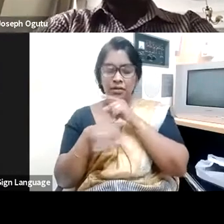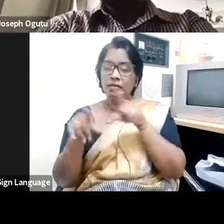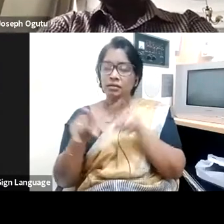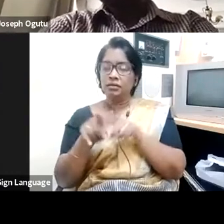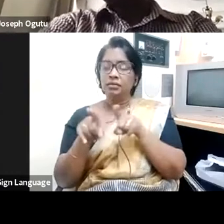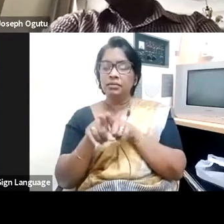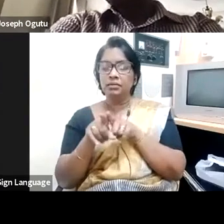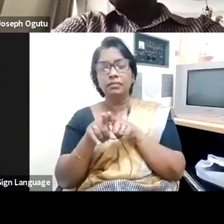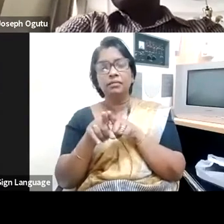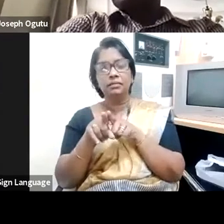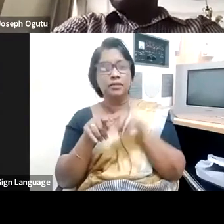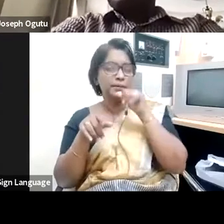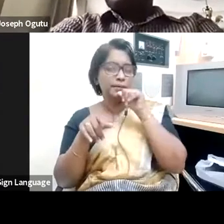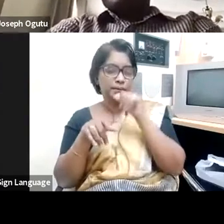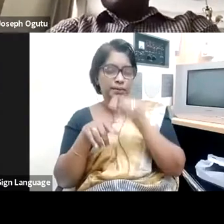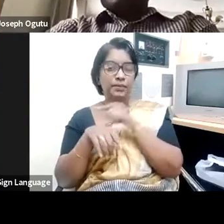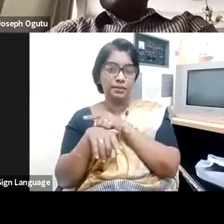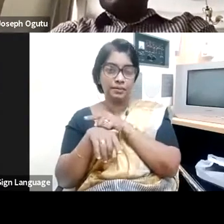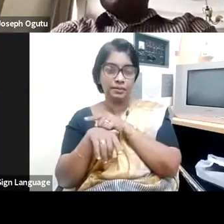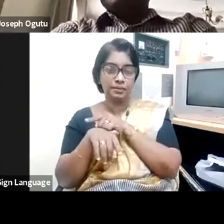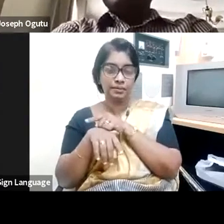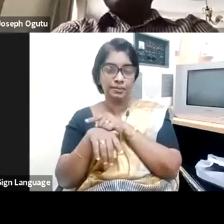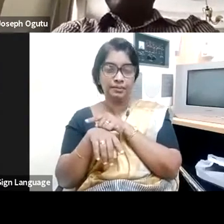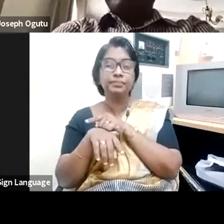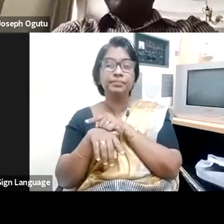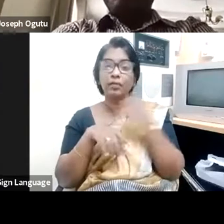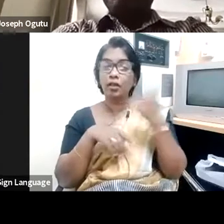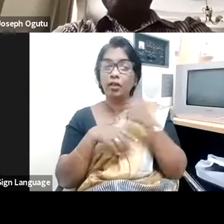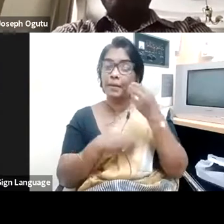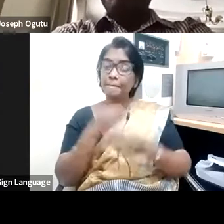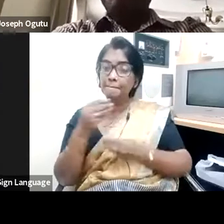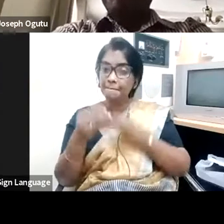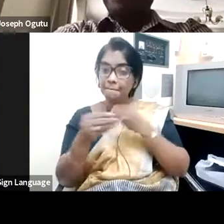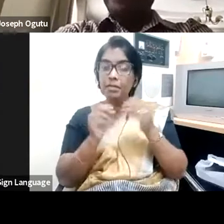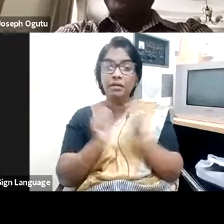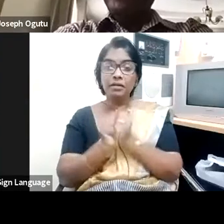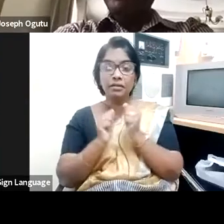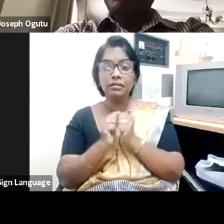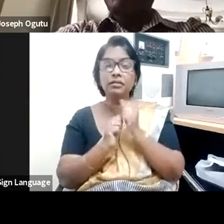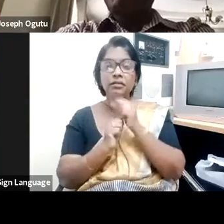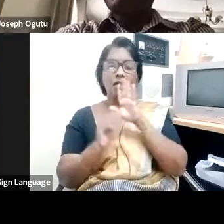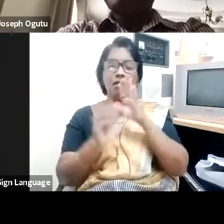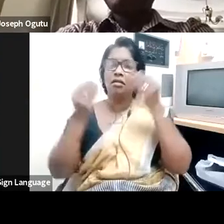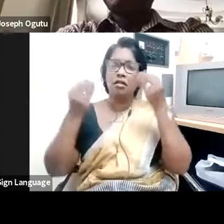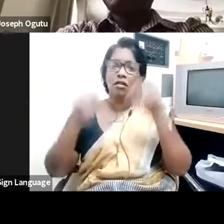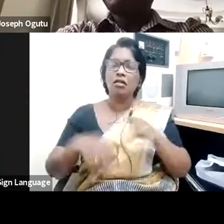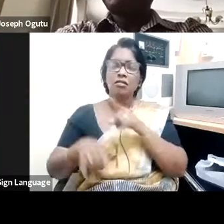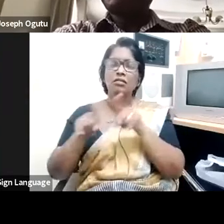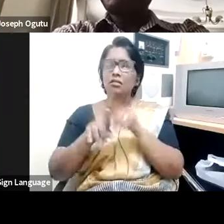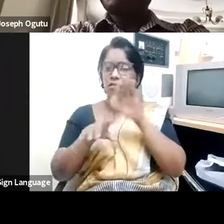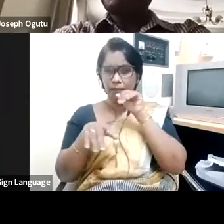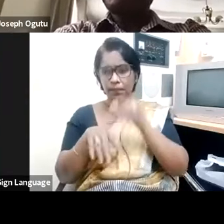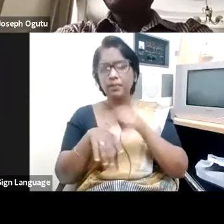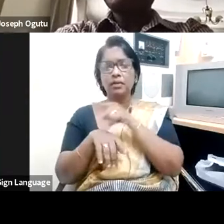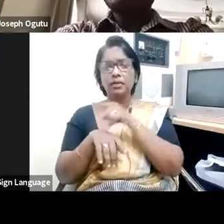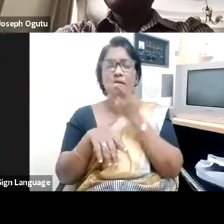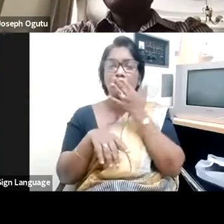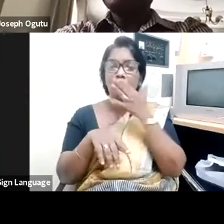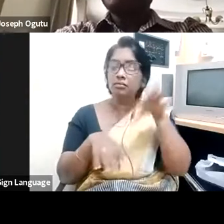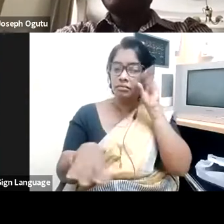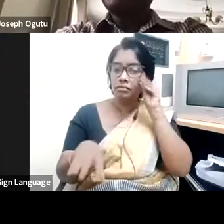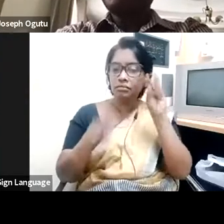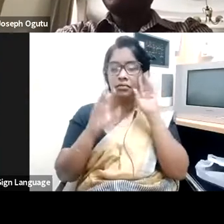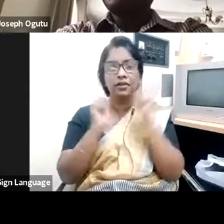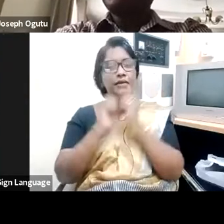because you need to give it room to breathe, to grow, to experiment, and to constantly pivot. And you can't do that within